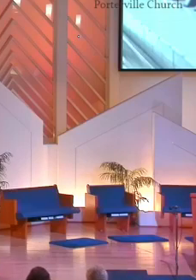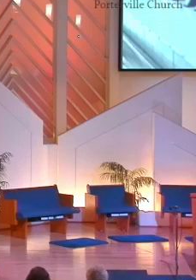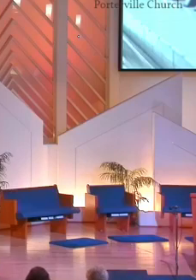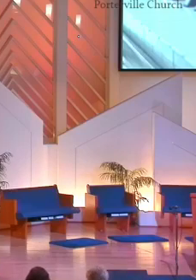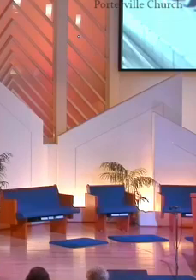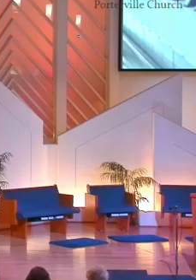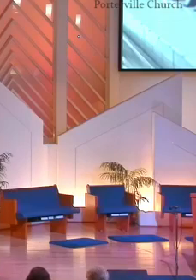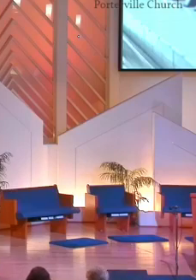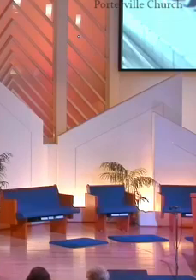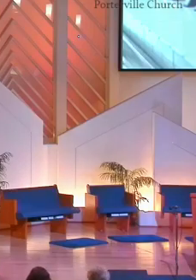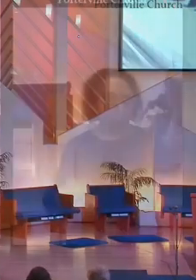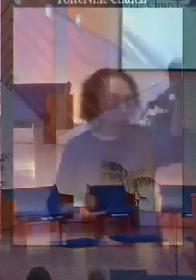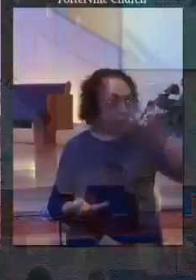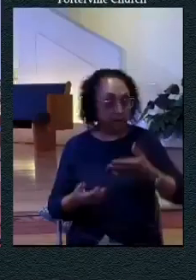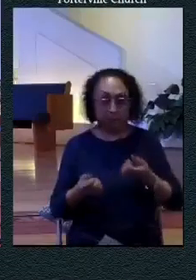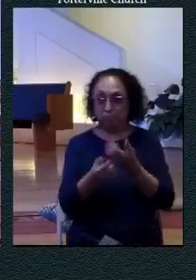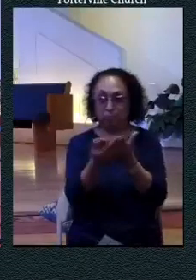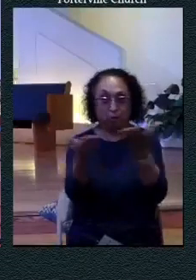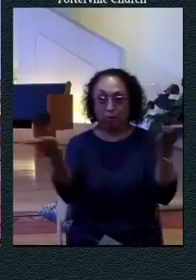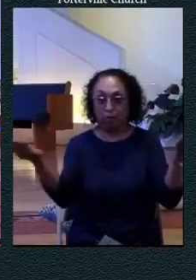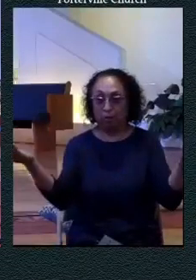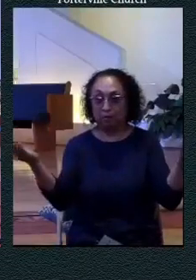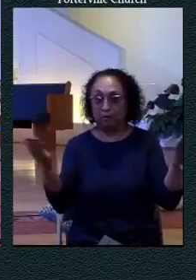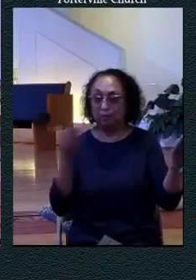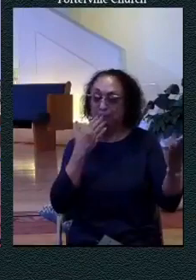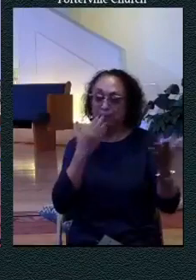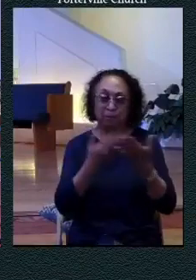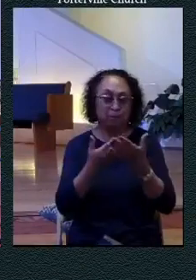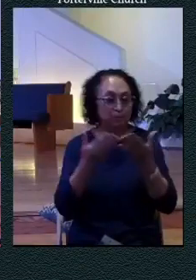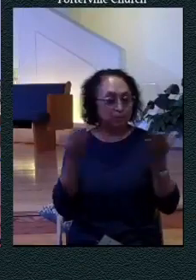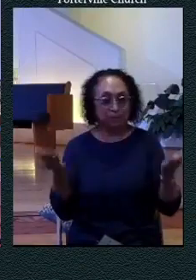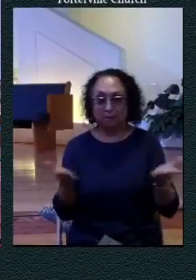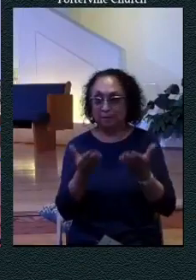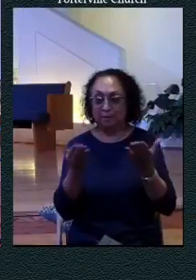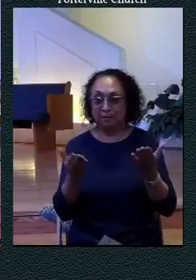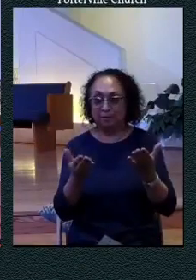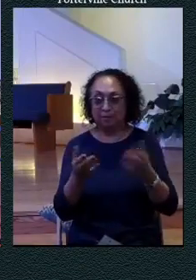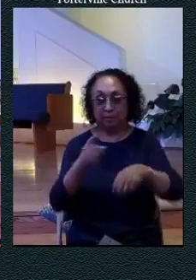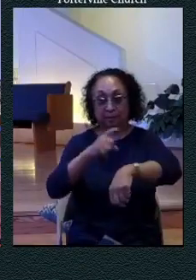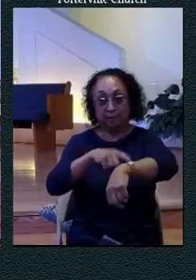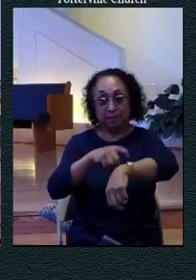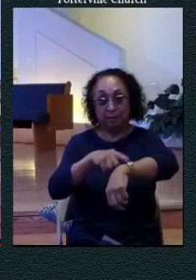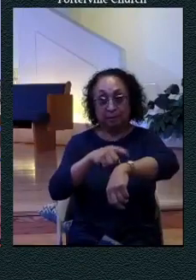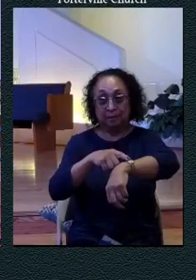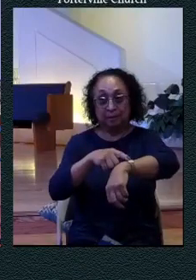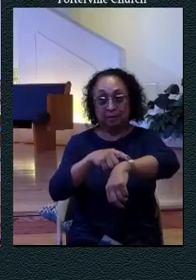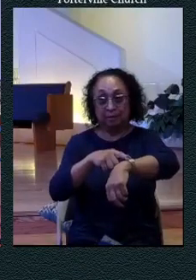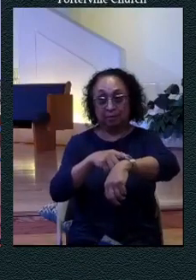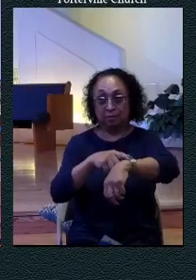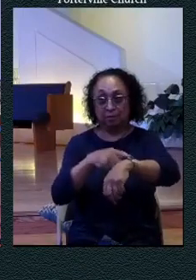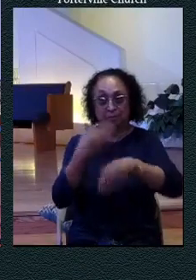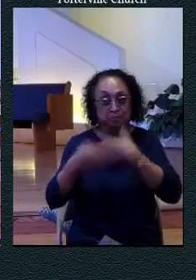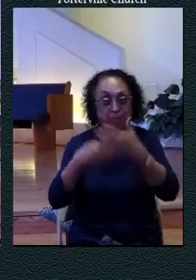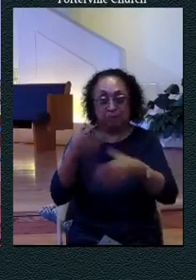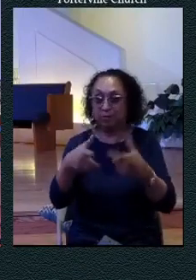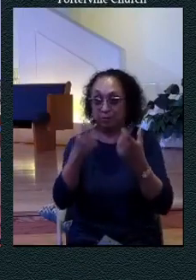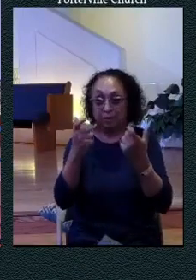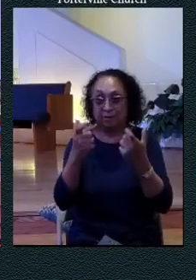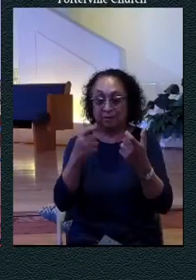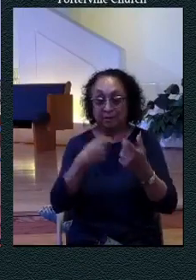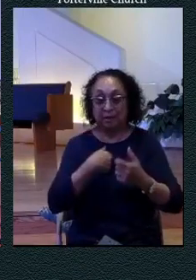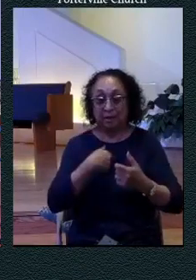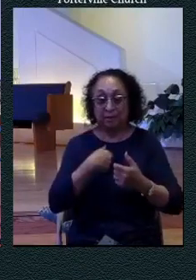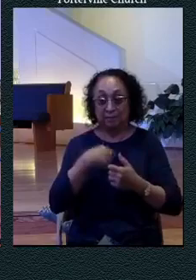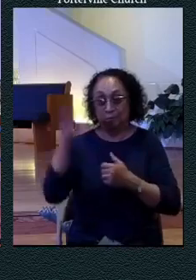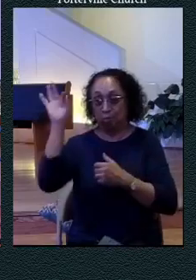Welcome, welcome everyone. So good to be here. Time just scooting by so fast, trying to get from Lindsay to